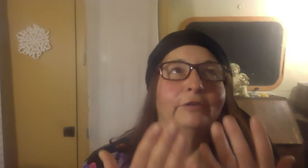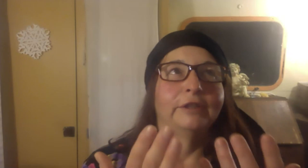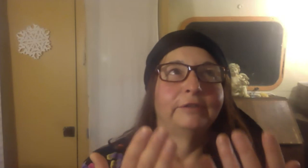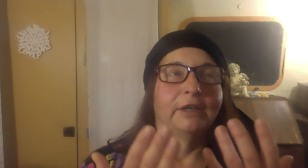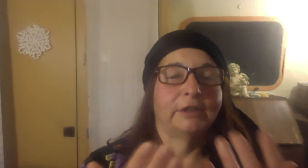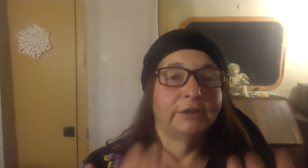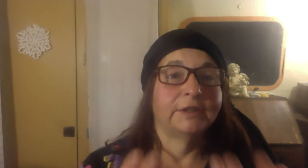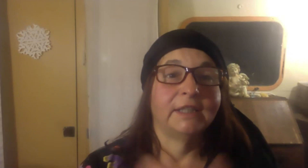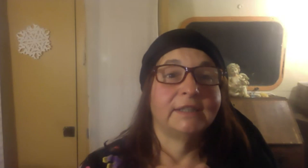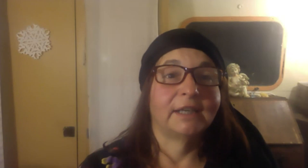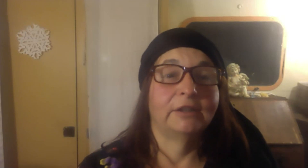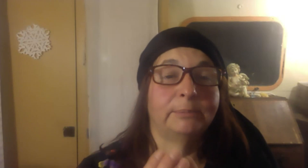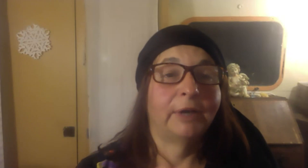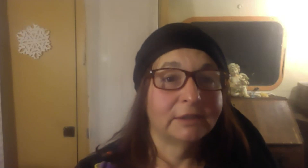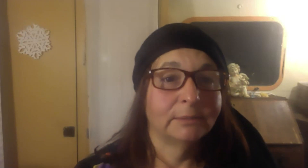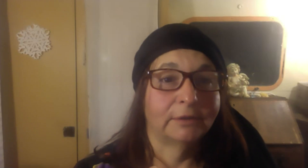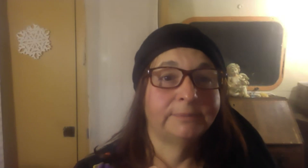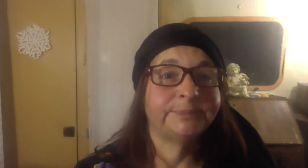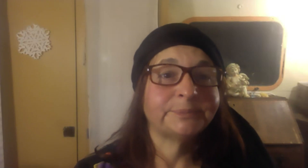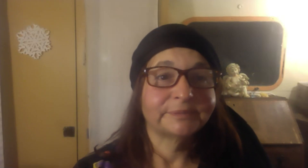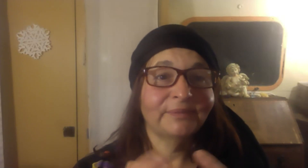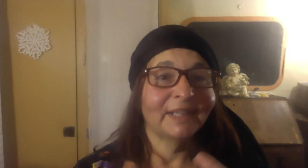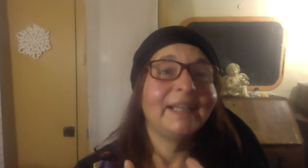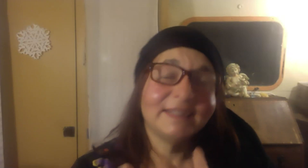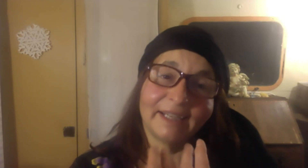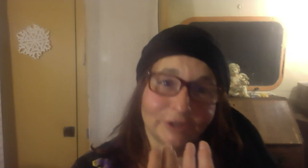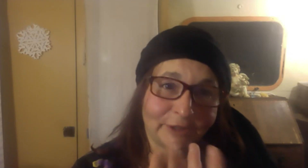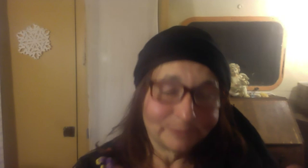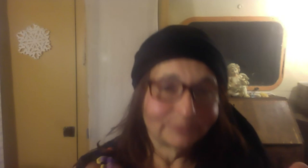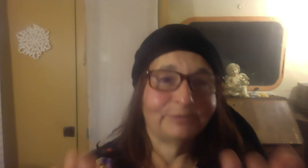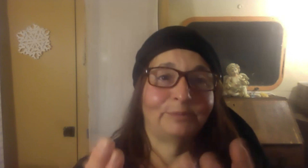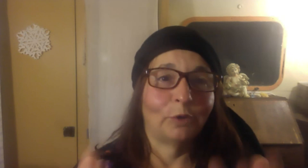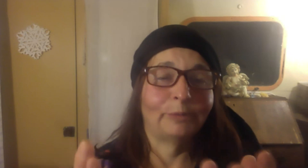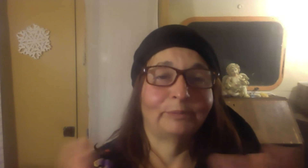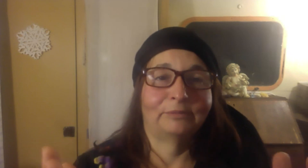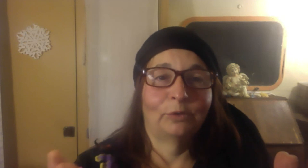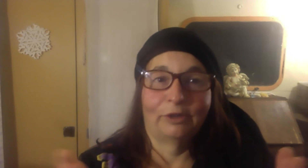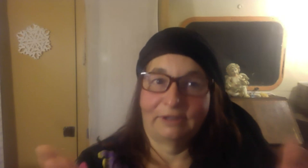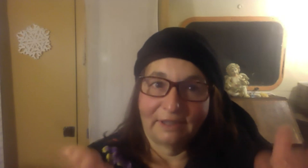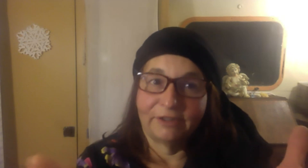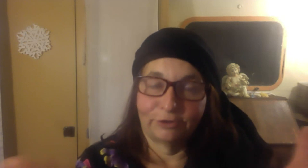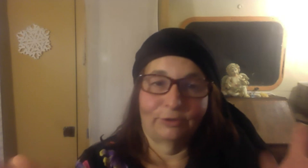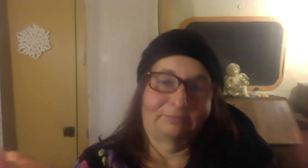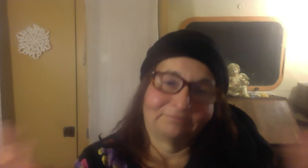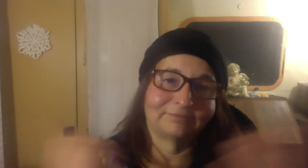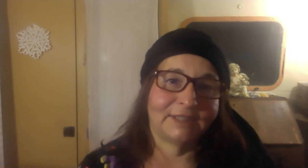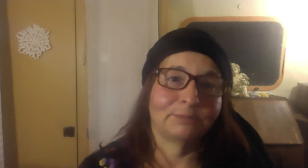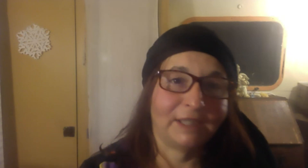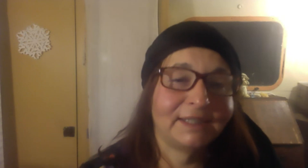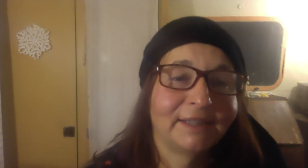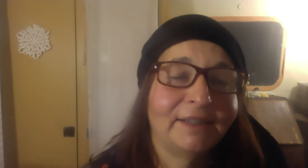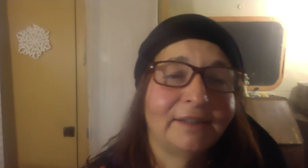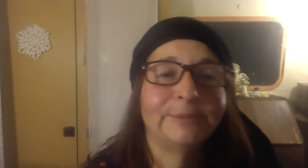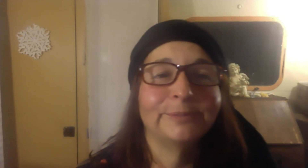way of living on the earth, and it's utterly possible. And it's actually more the natural.